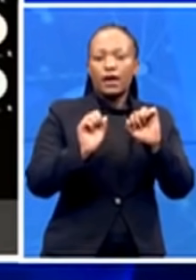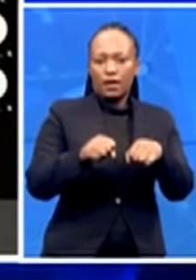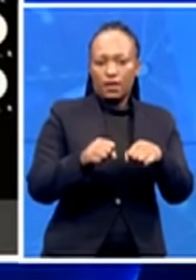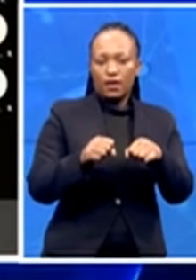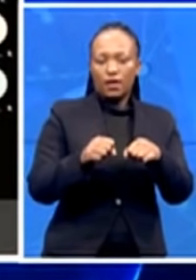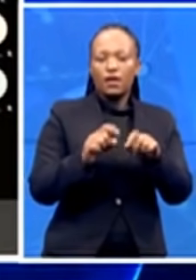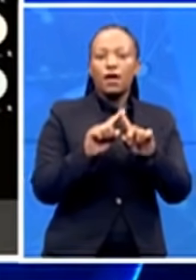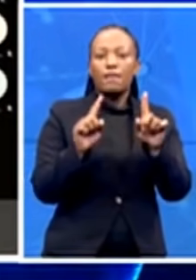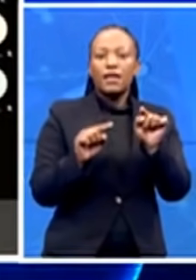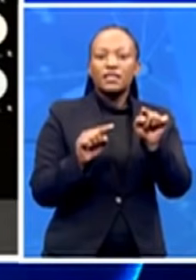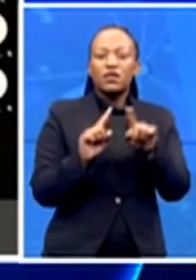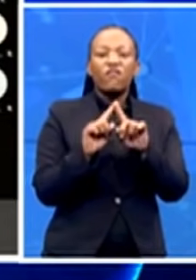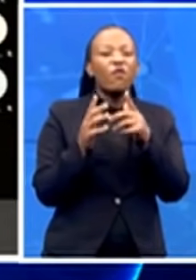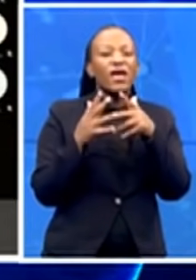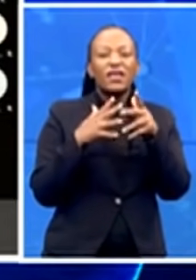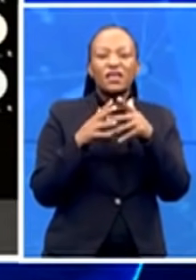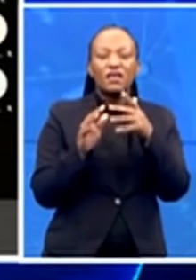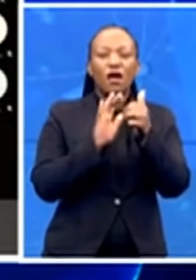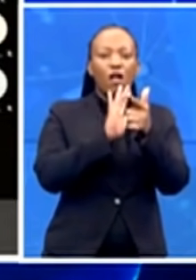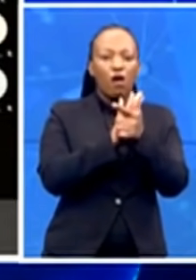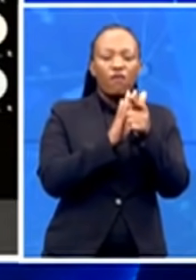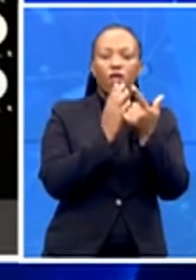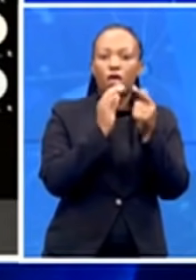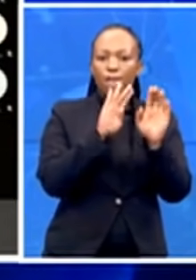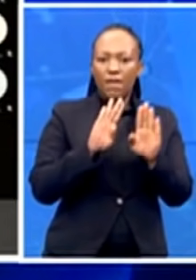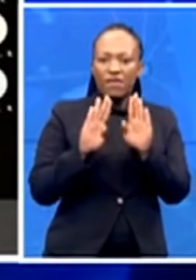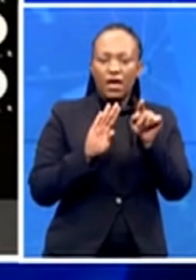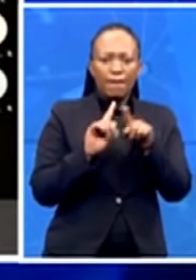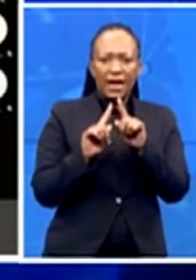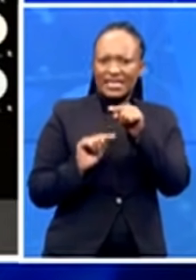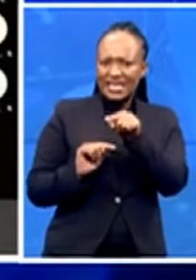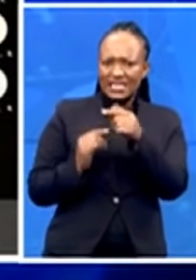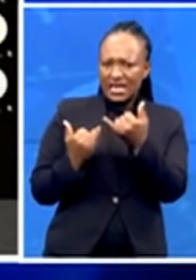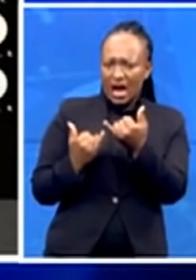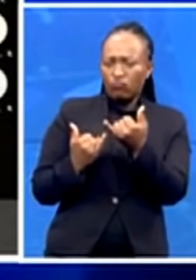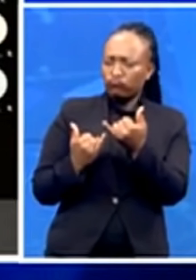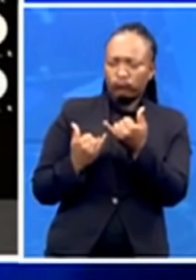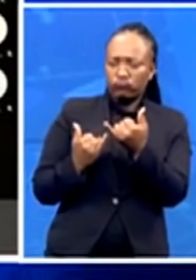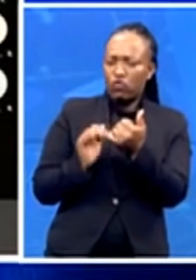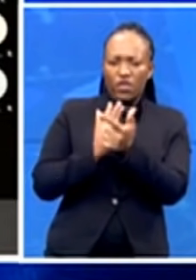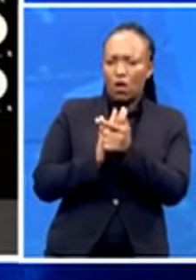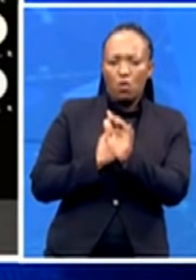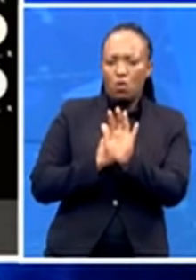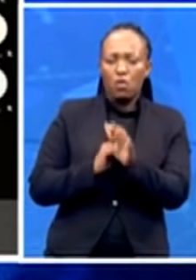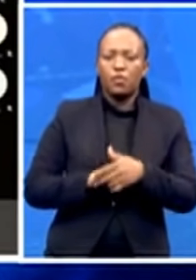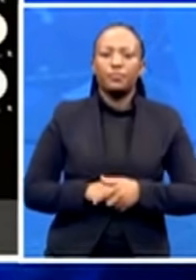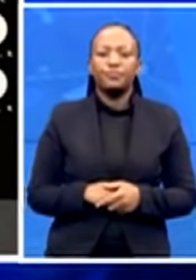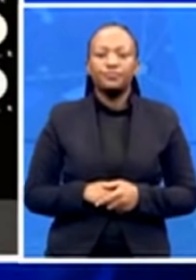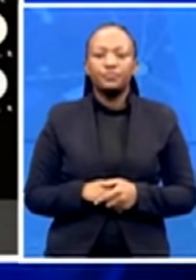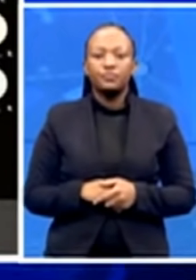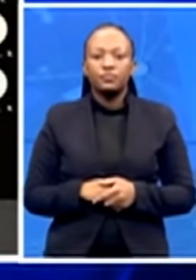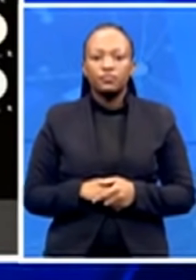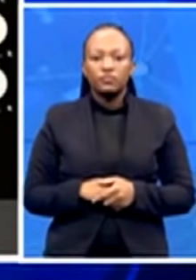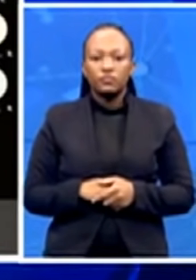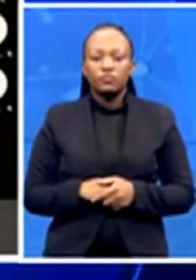lawful conduct, and that certainly is not the state of our law. Insofar as the equality challenge is concerned, neither